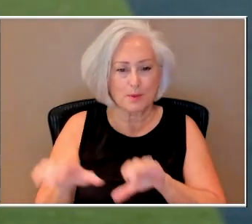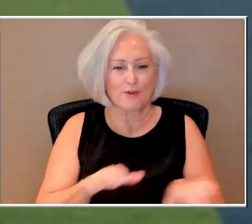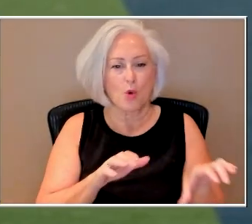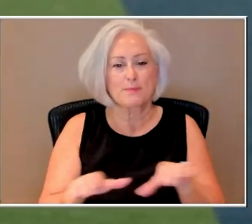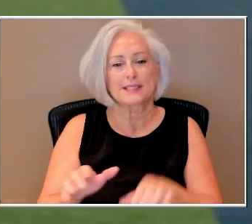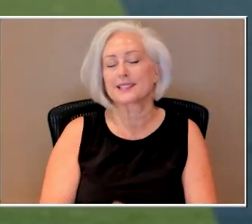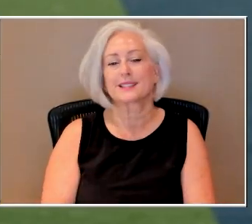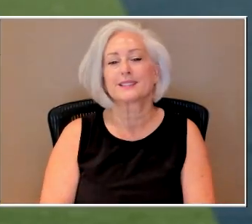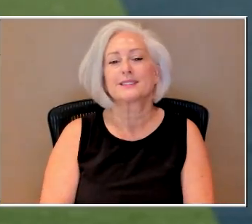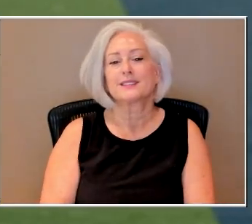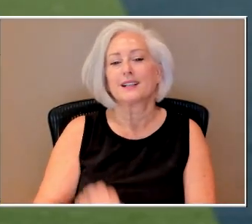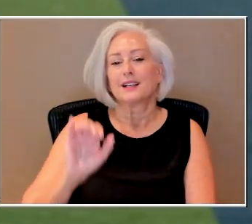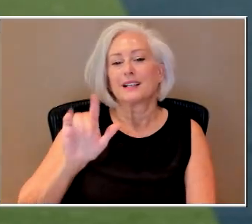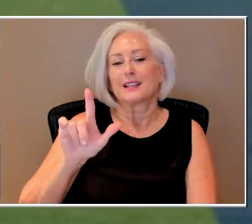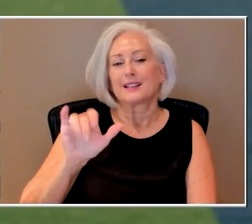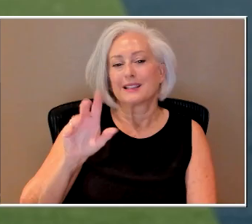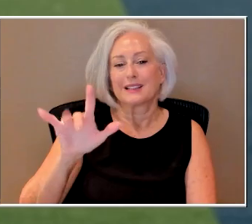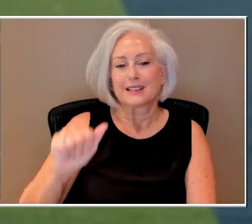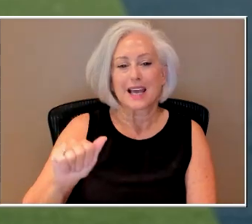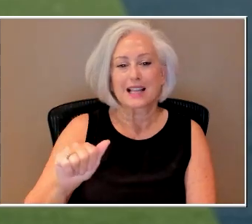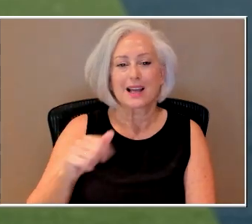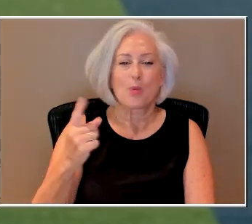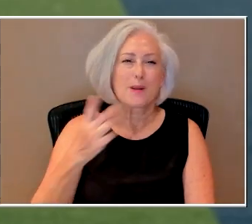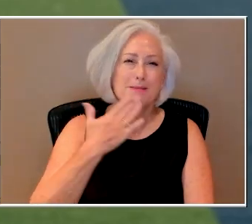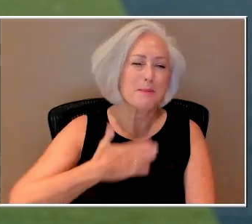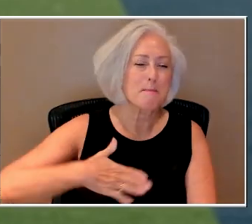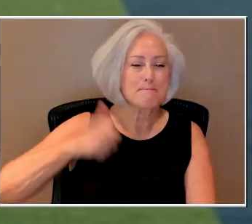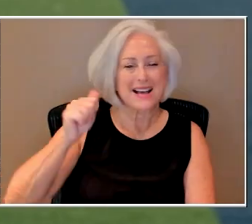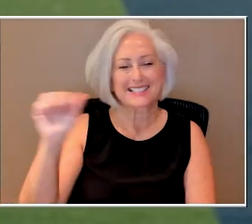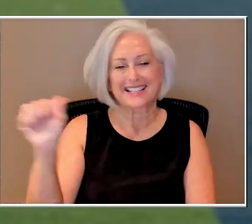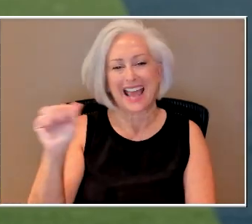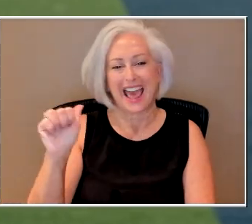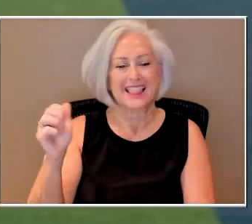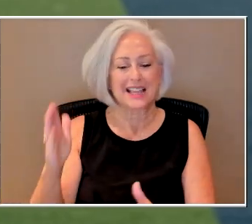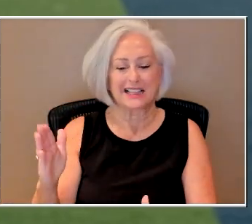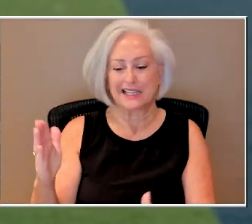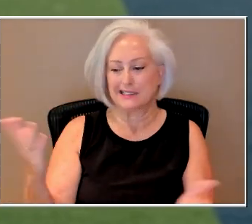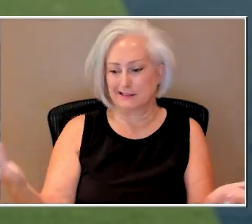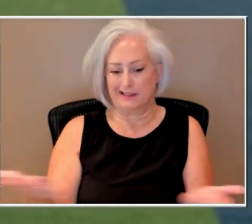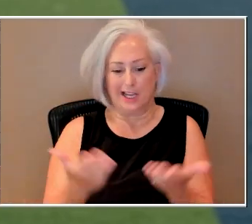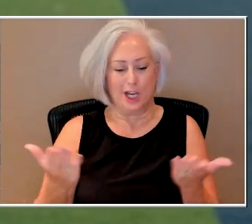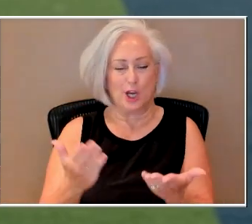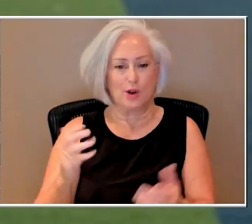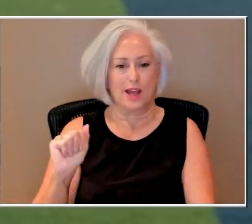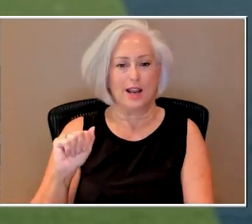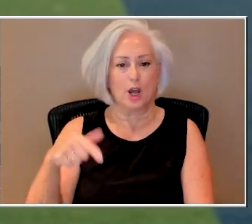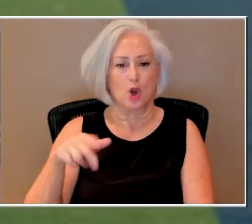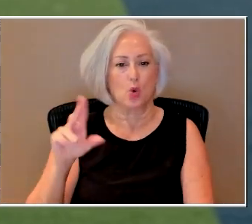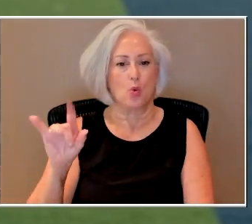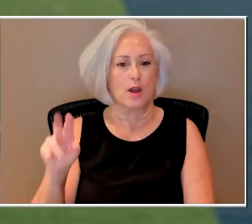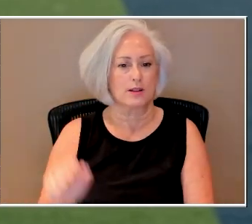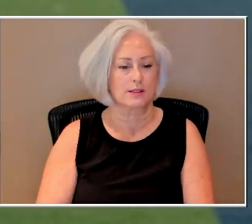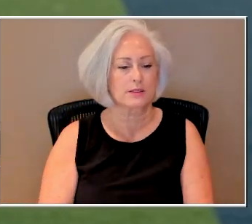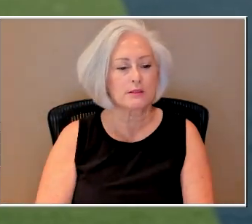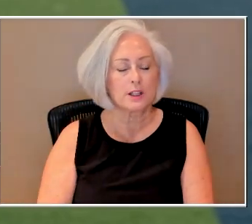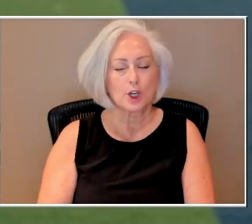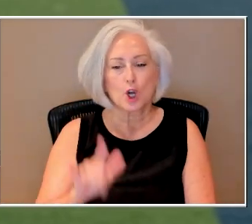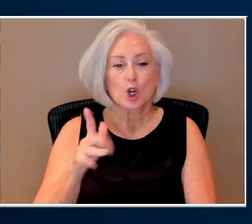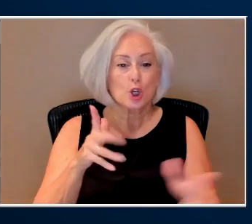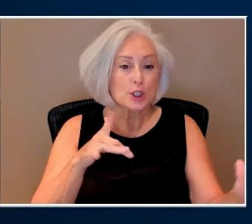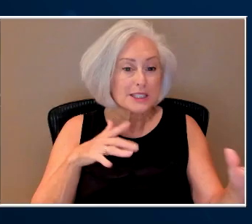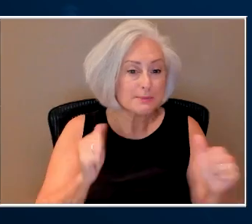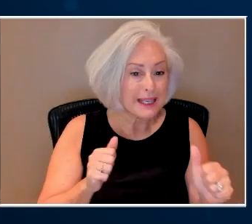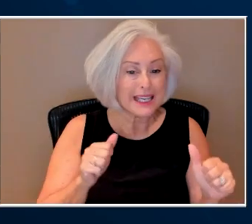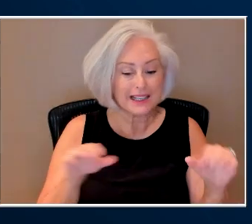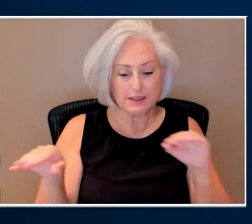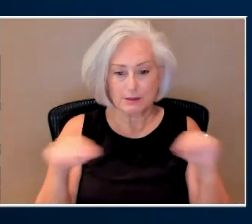Layla is one of the best athletes we've ever had at Aquinas. Her speed and quickness is amazing, and she still has a lot to work